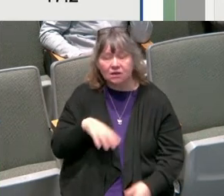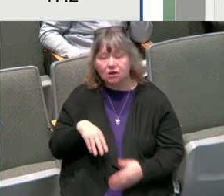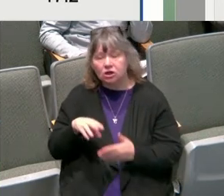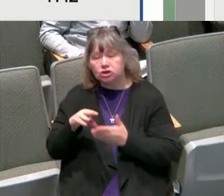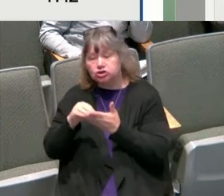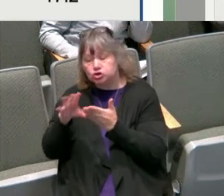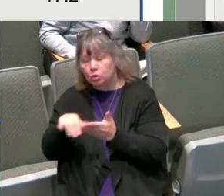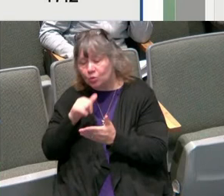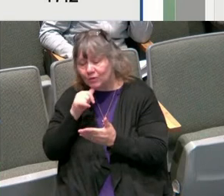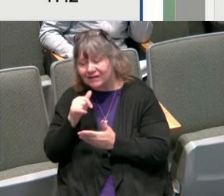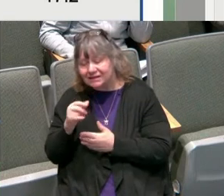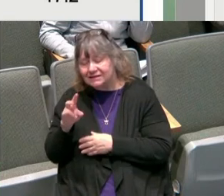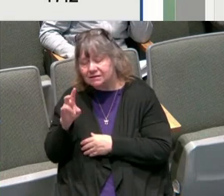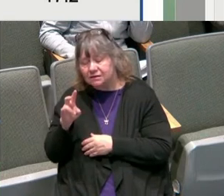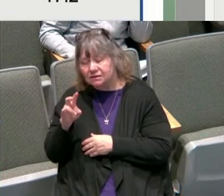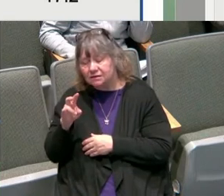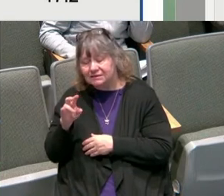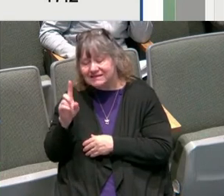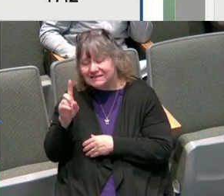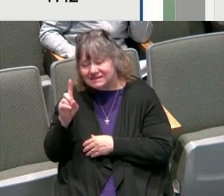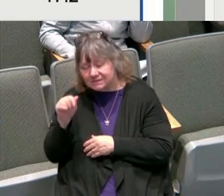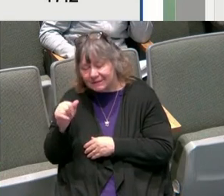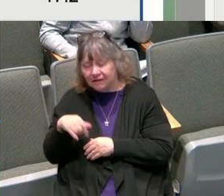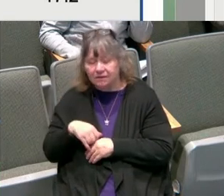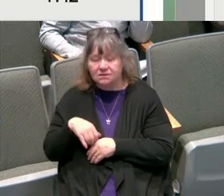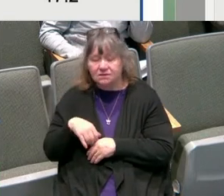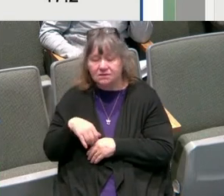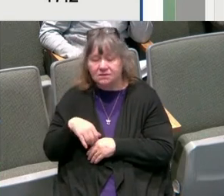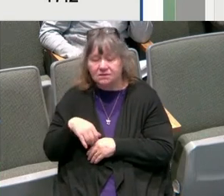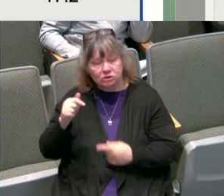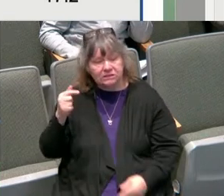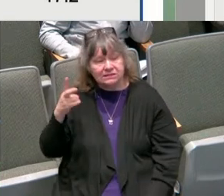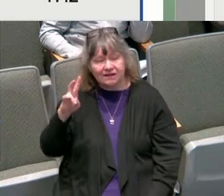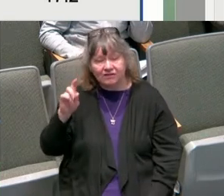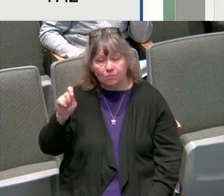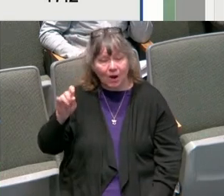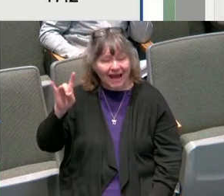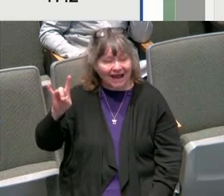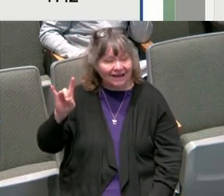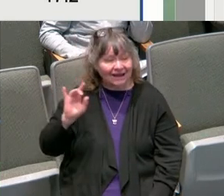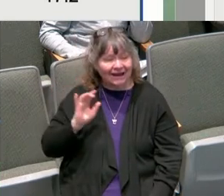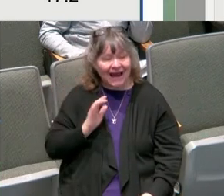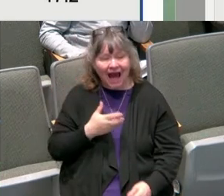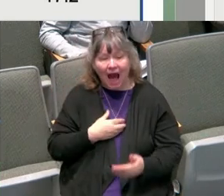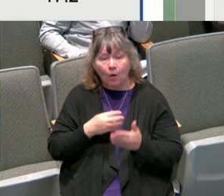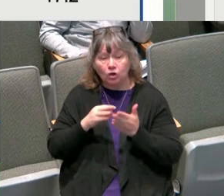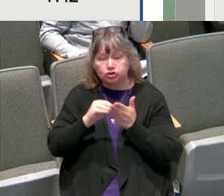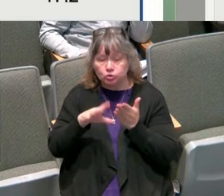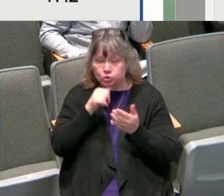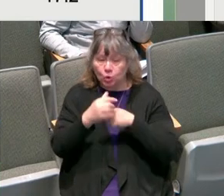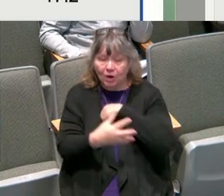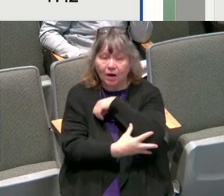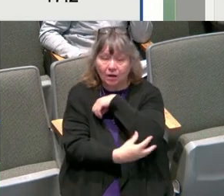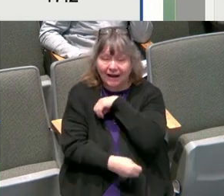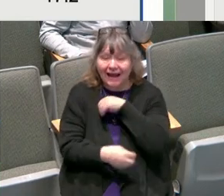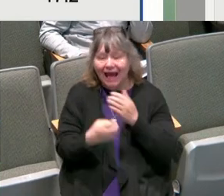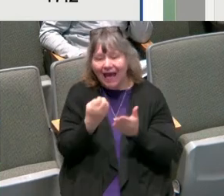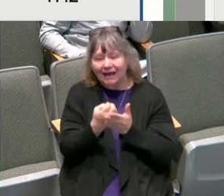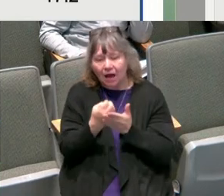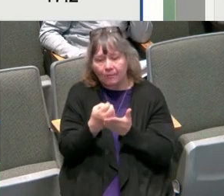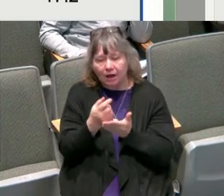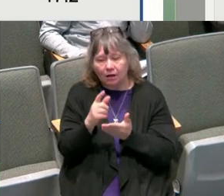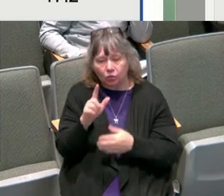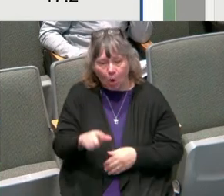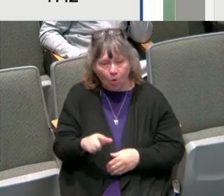went from about 12 and a half to 13. and our students who are economically disadvantaged although they were less than two percent